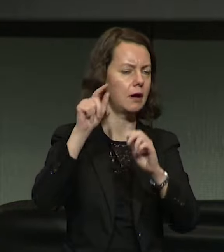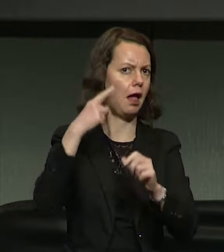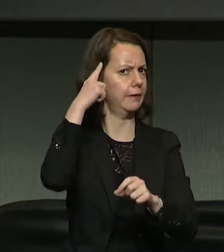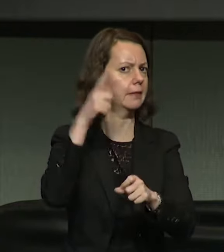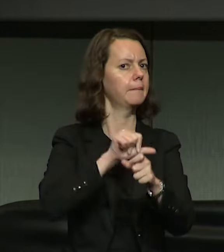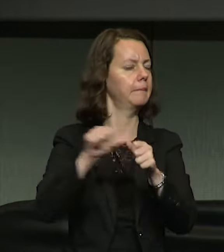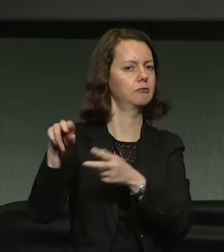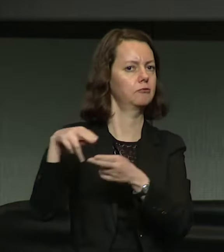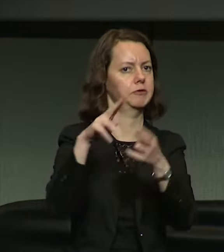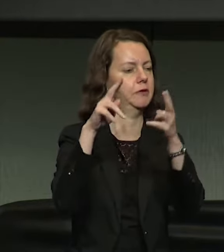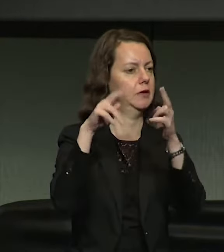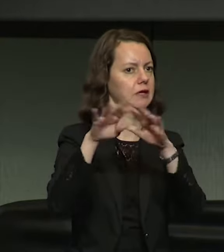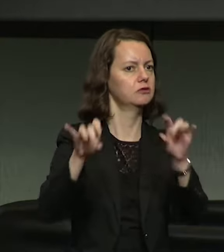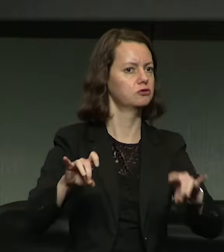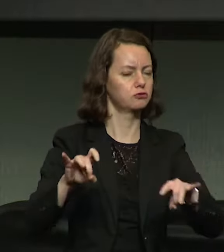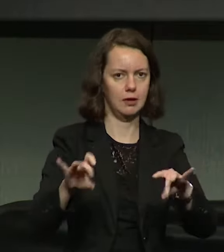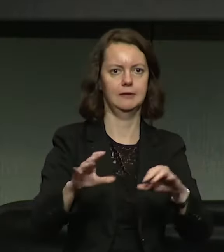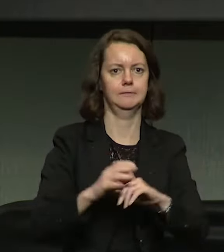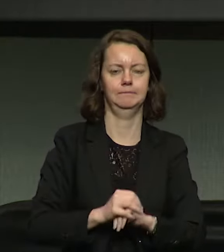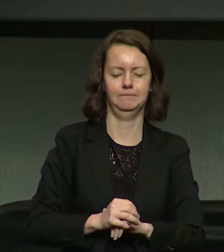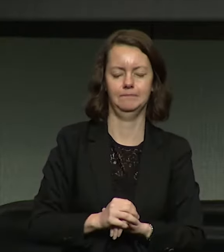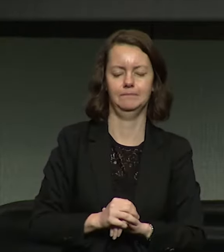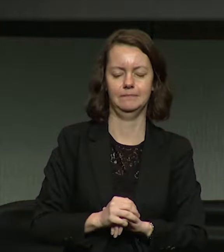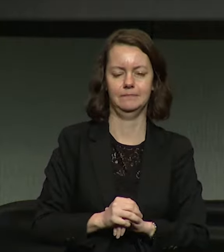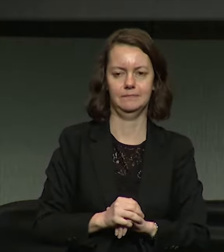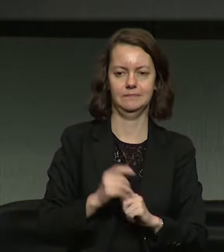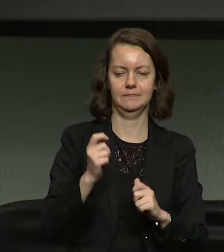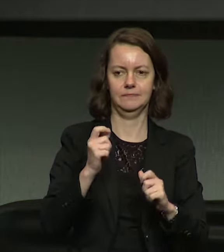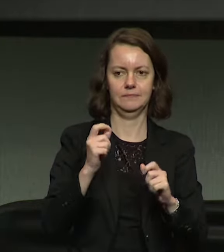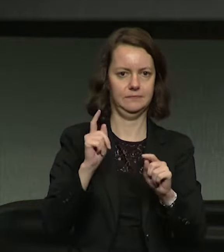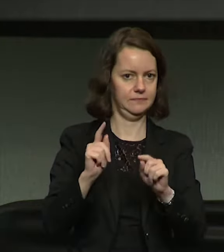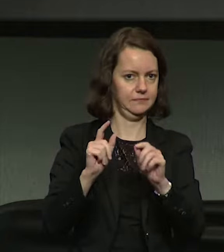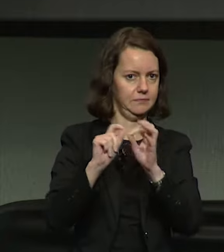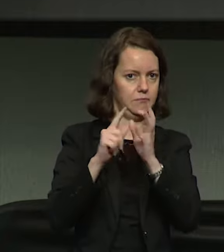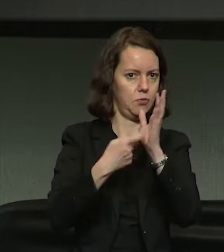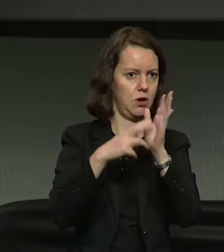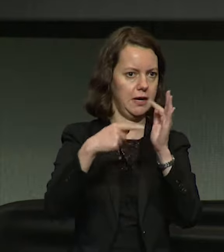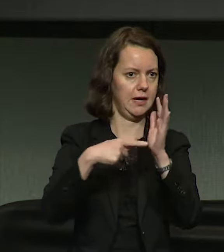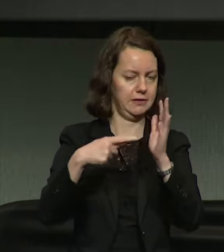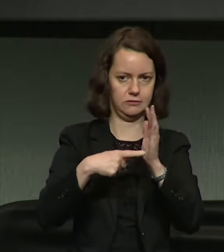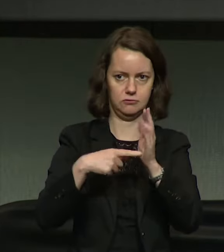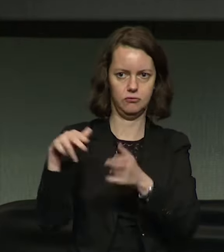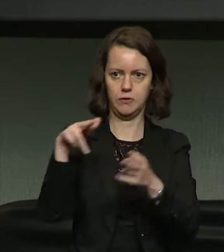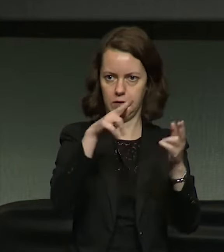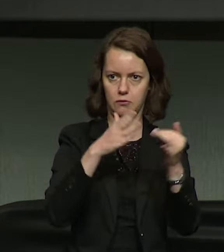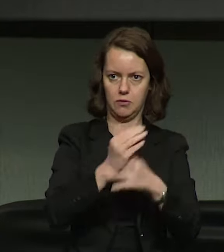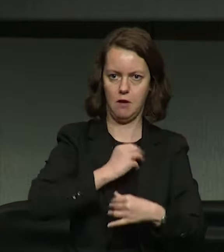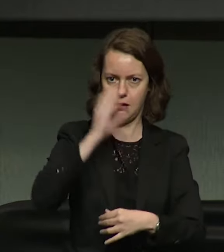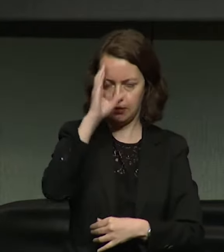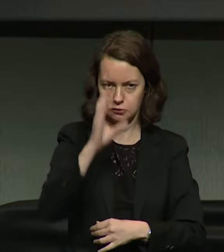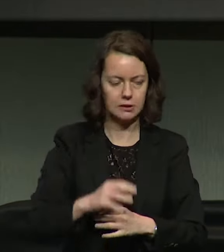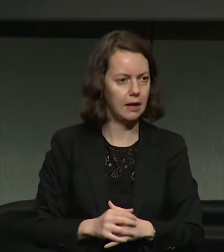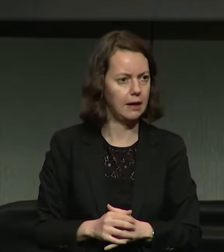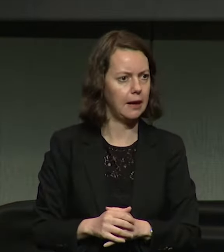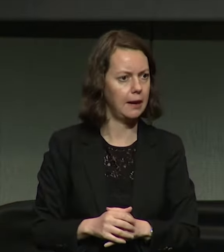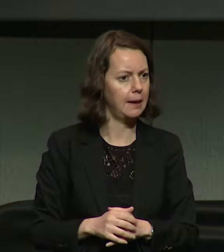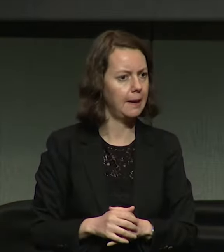river in all of Australia, is the Burnett River, runs through my country. And so it's